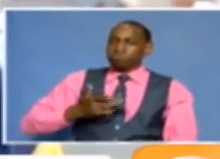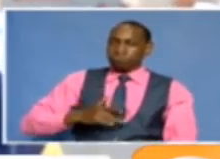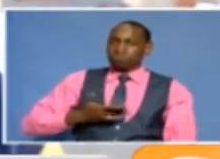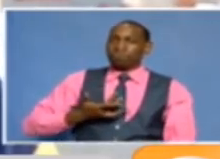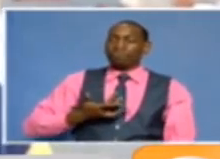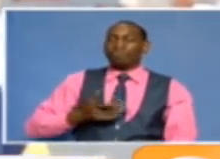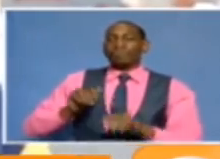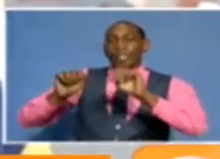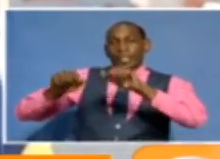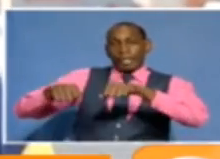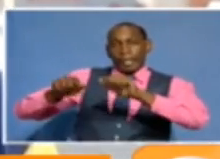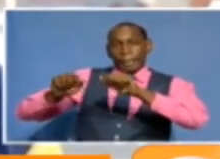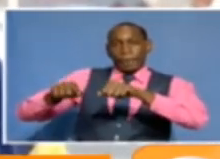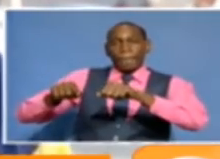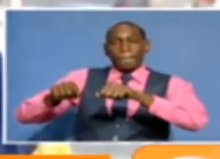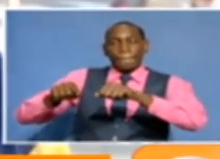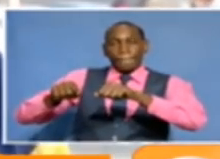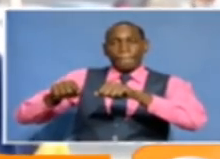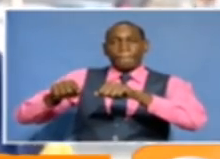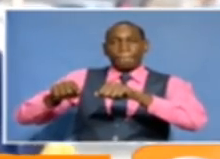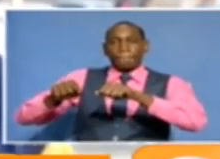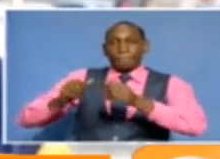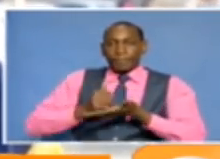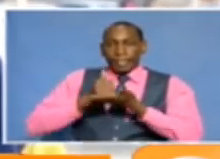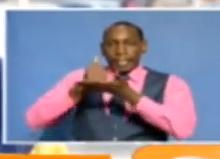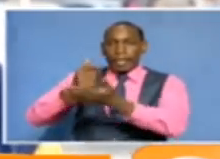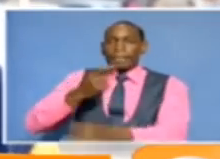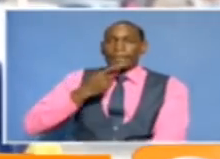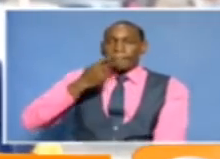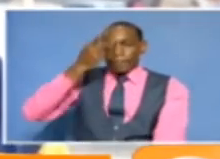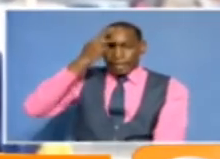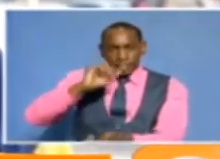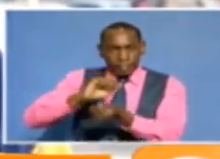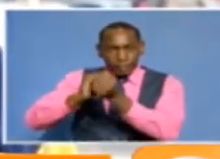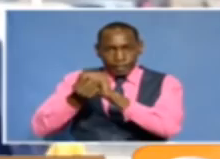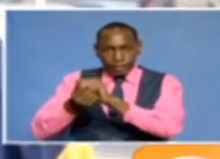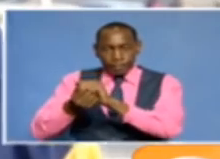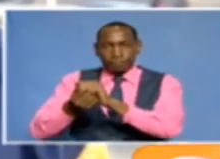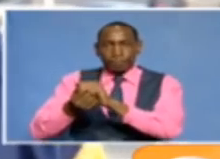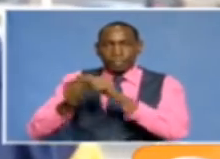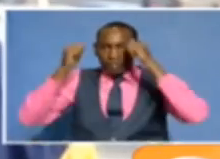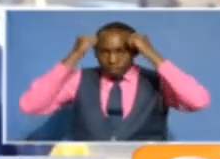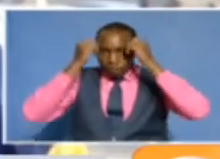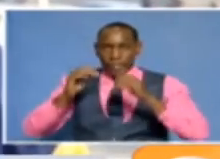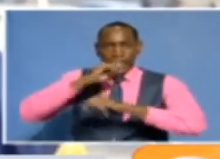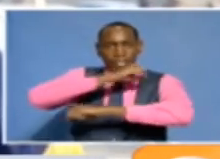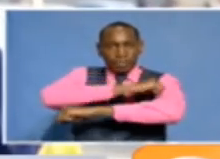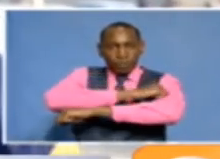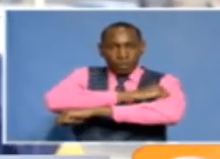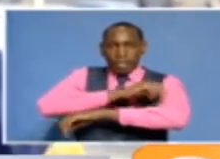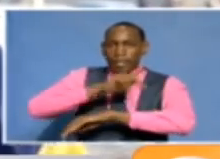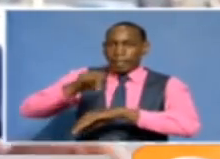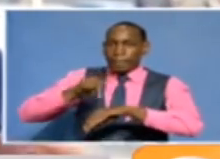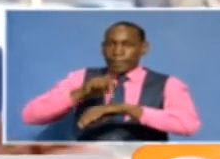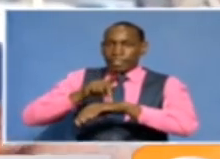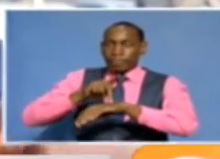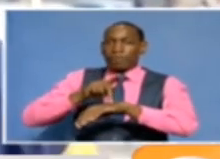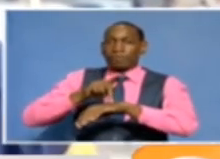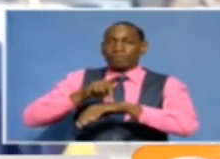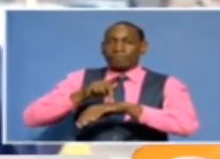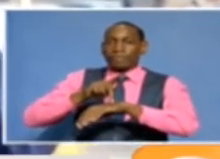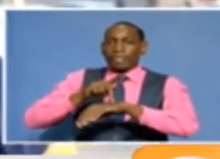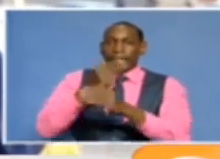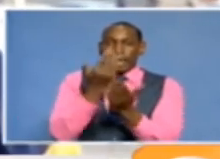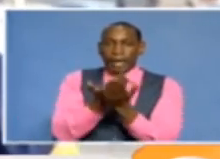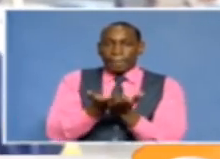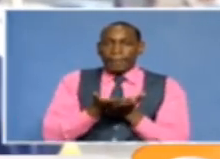is able to assist this parent change the student's school, the principal makes a